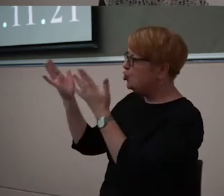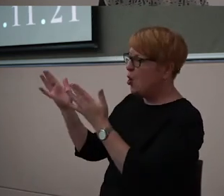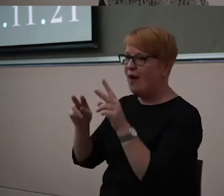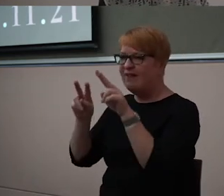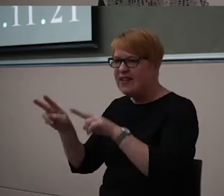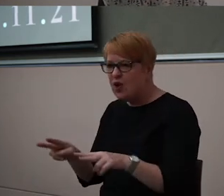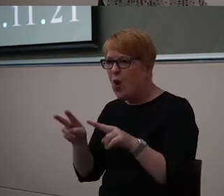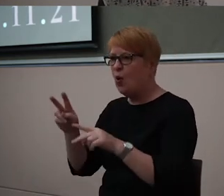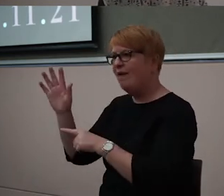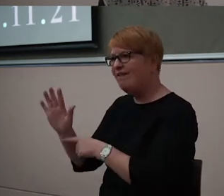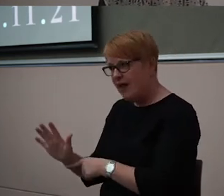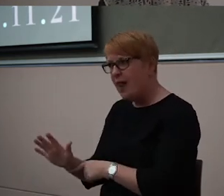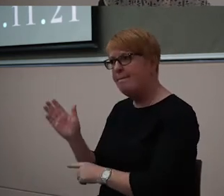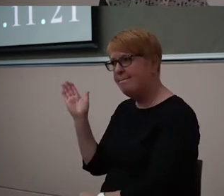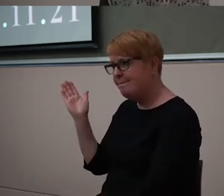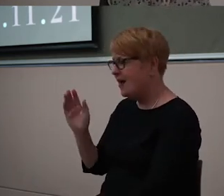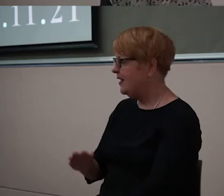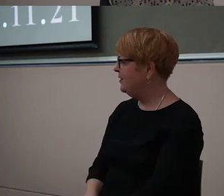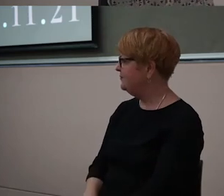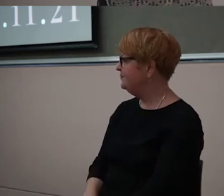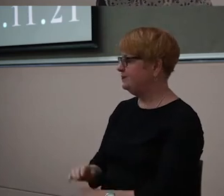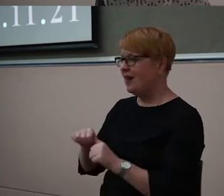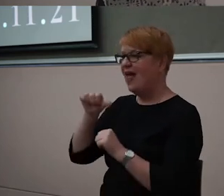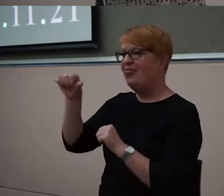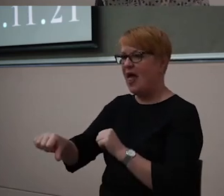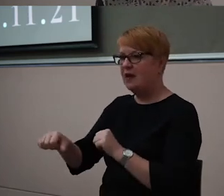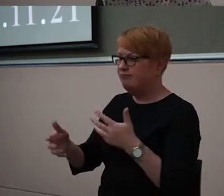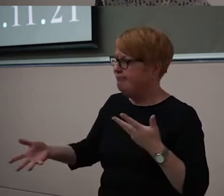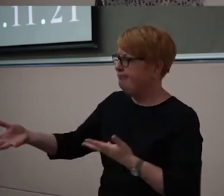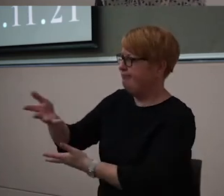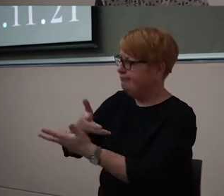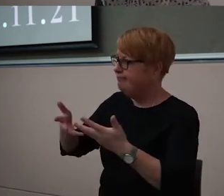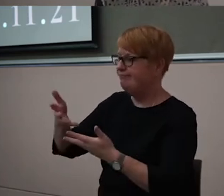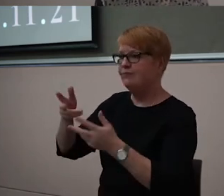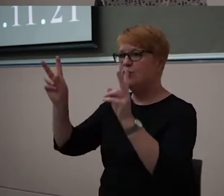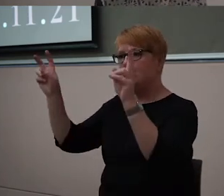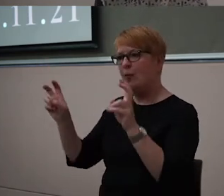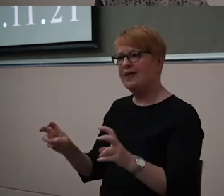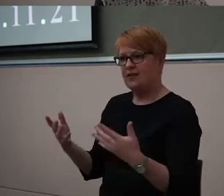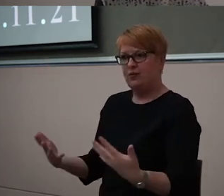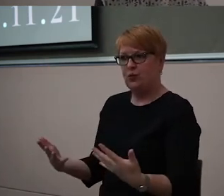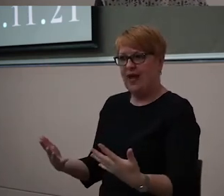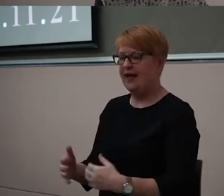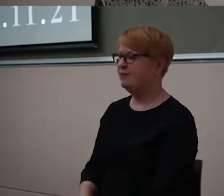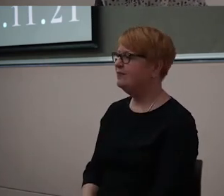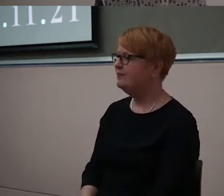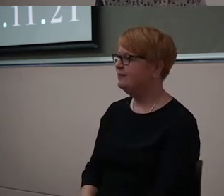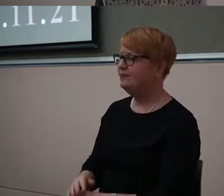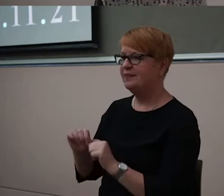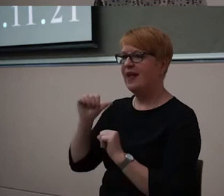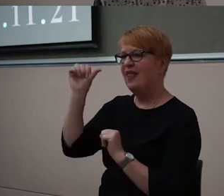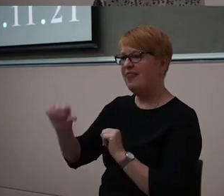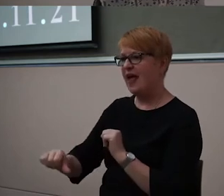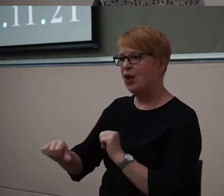videos. Then there will be a wider conversation about the topics of today's event, followed by